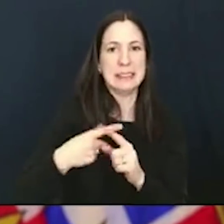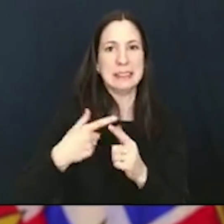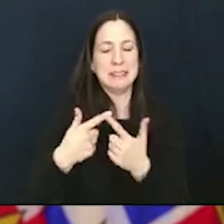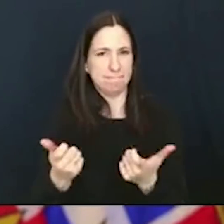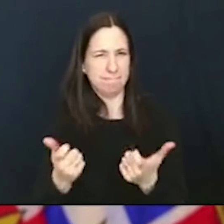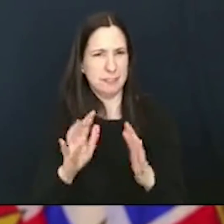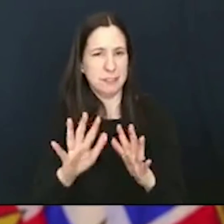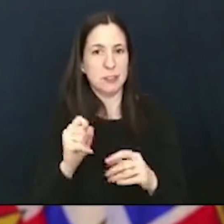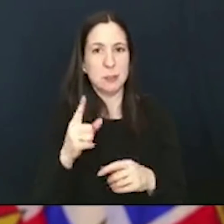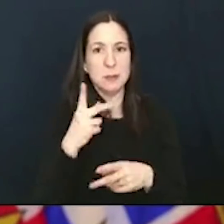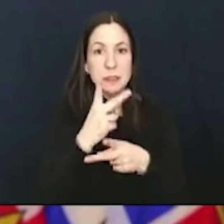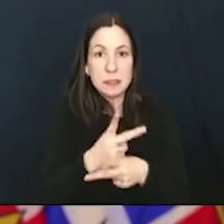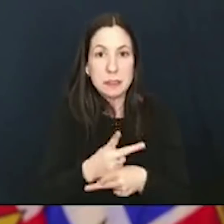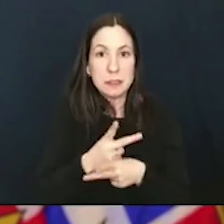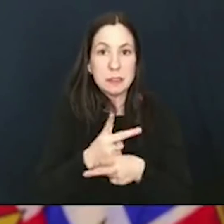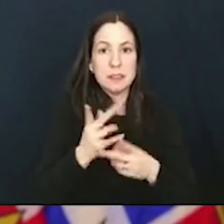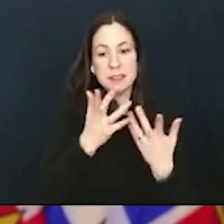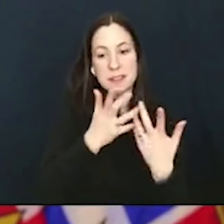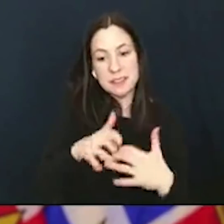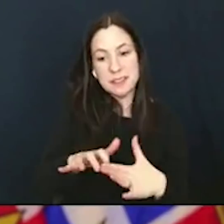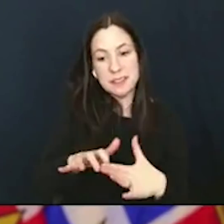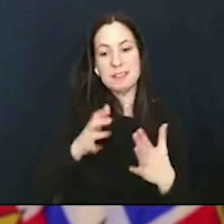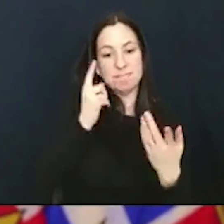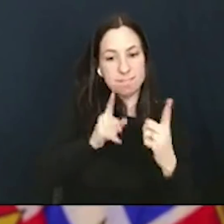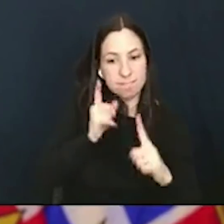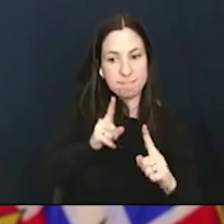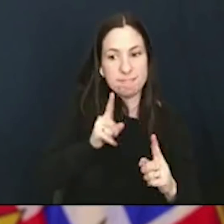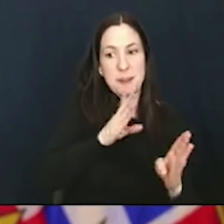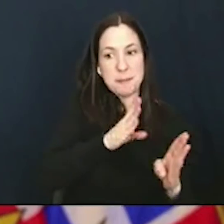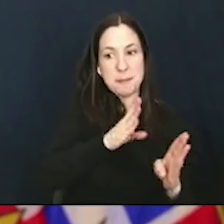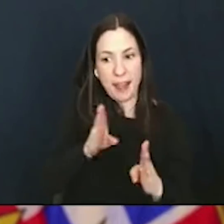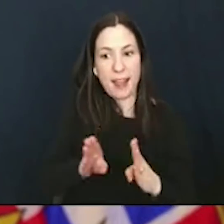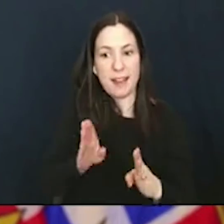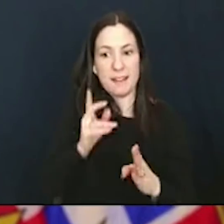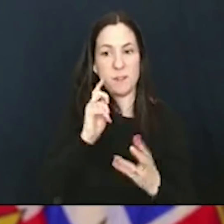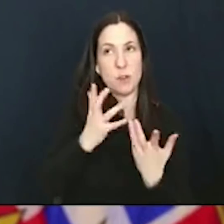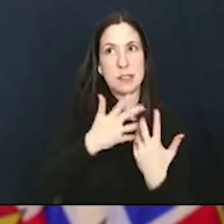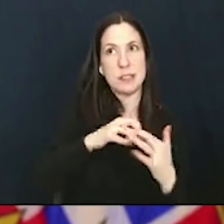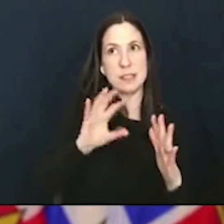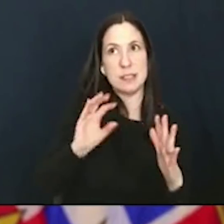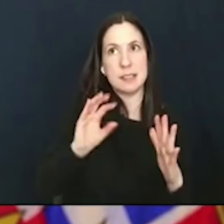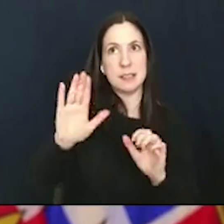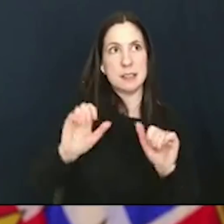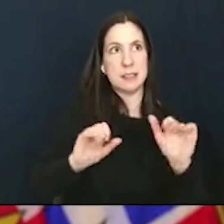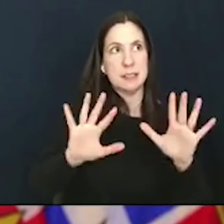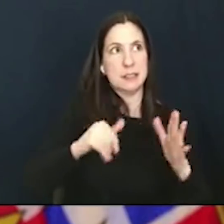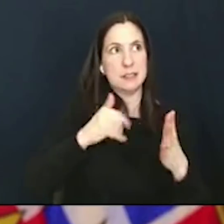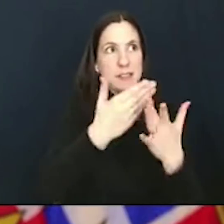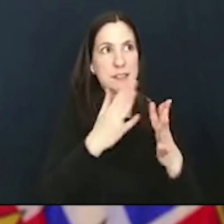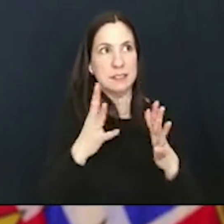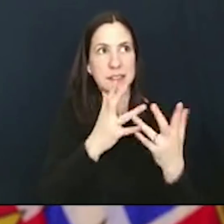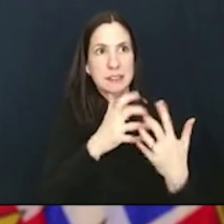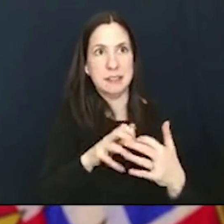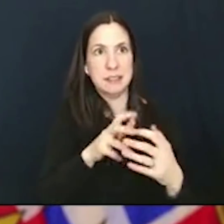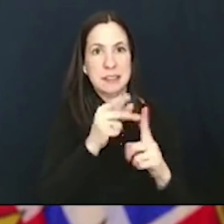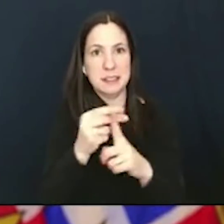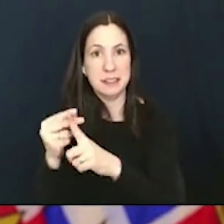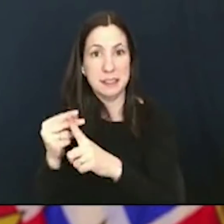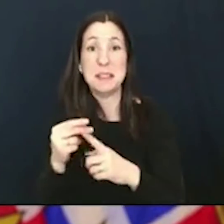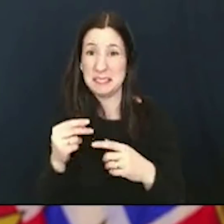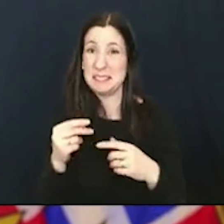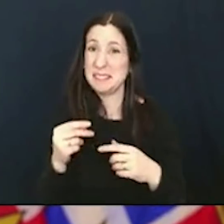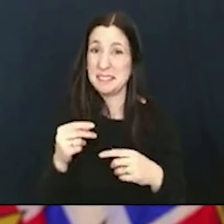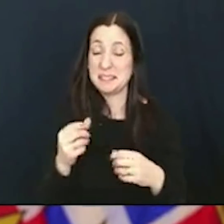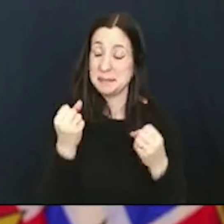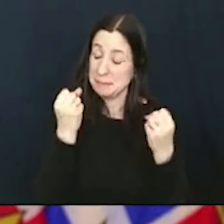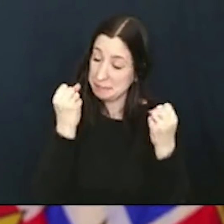of the health authorities to get these clinics up and running. And yes, we are looking